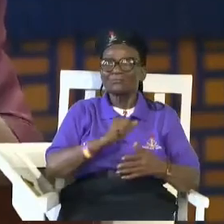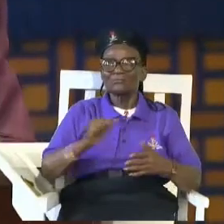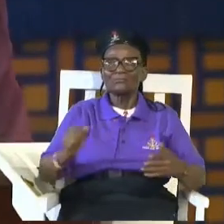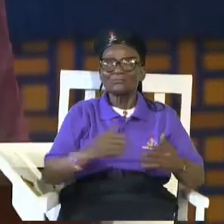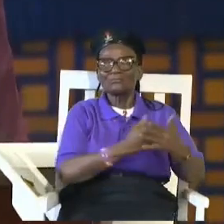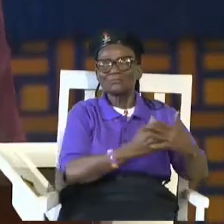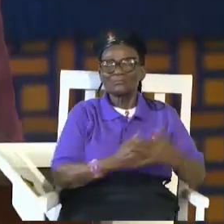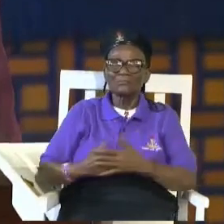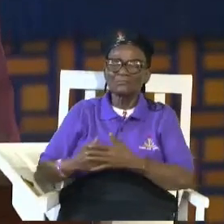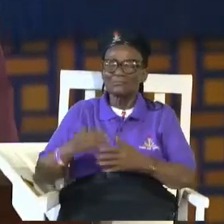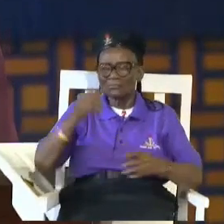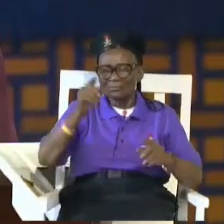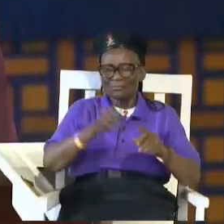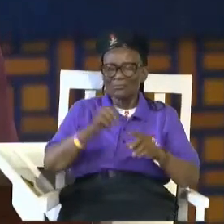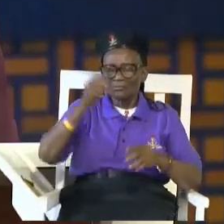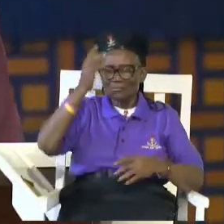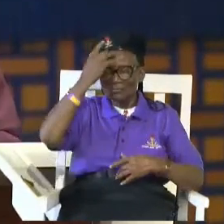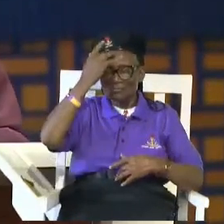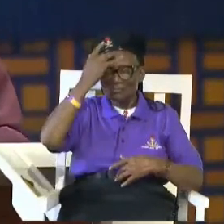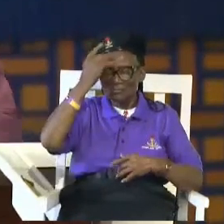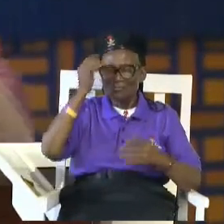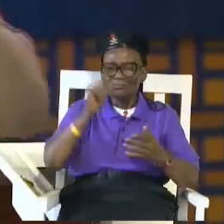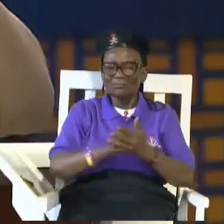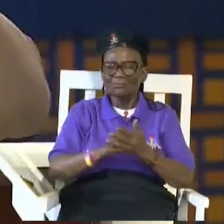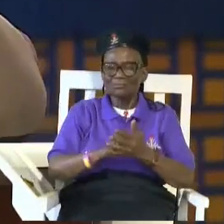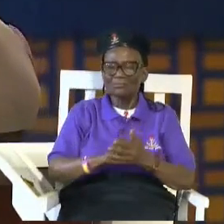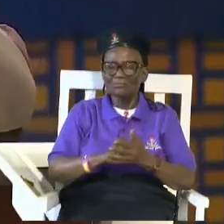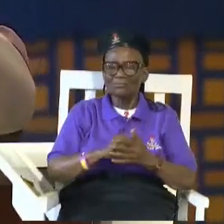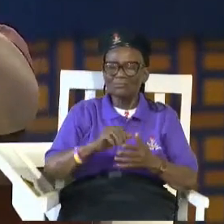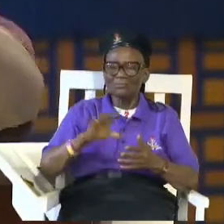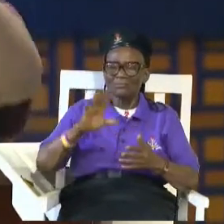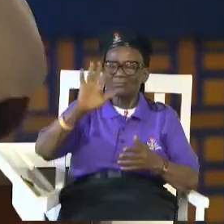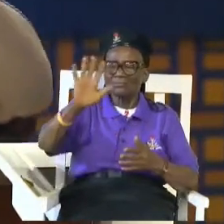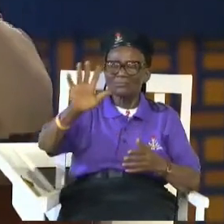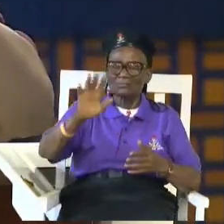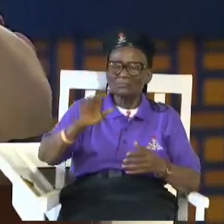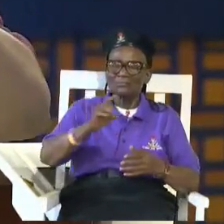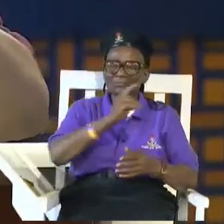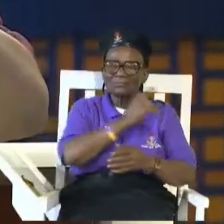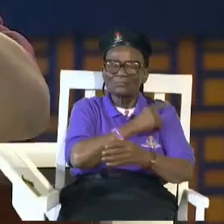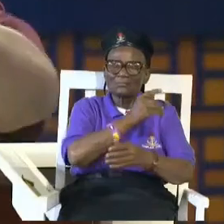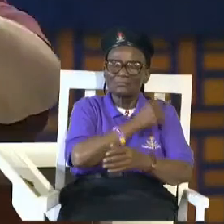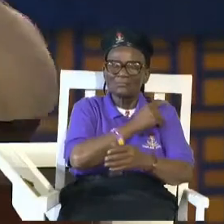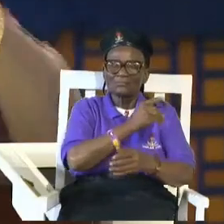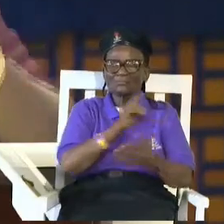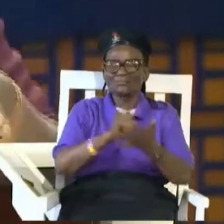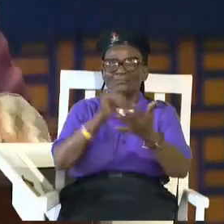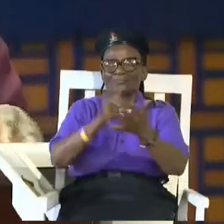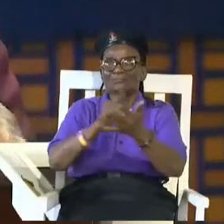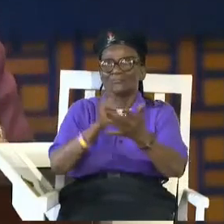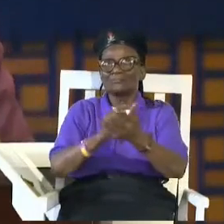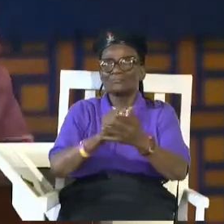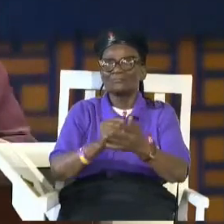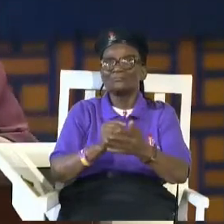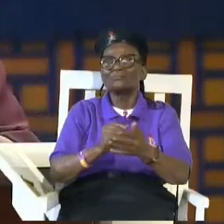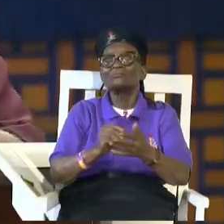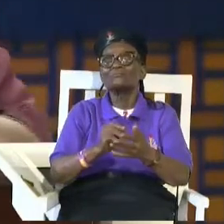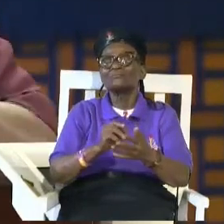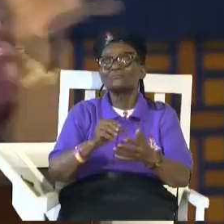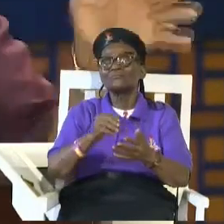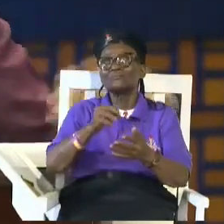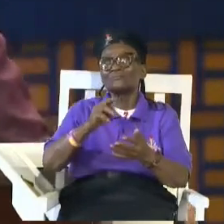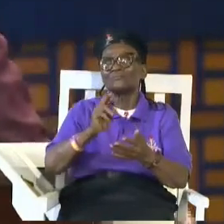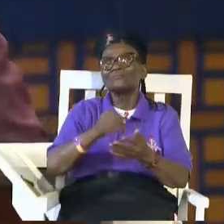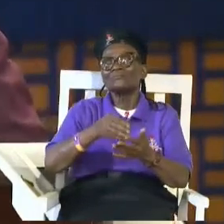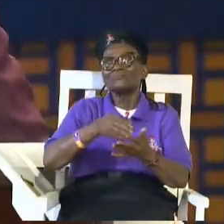a baby so sick that 5 doctors rejected the boy. They